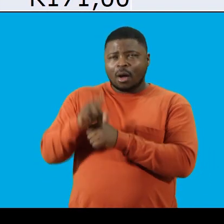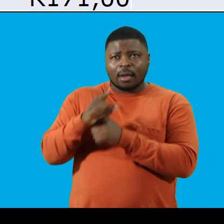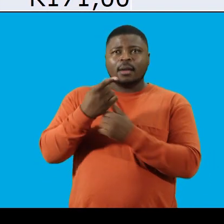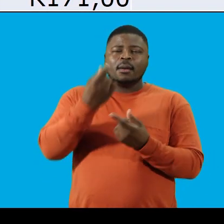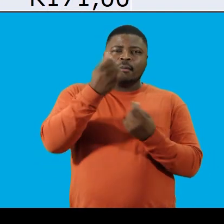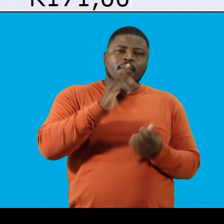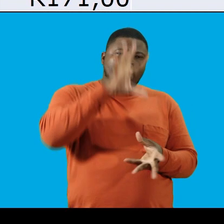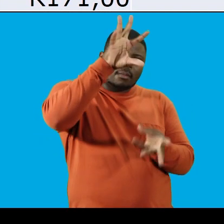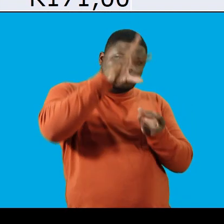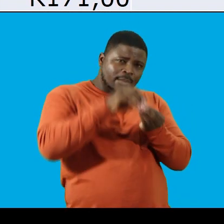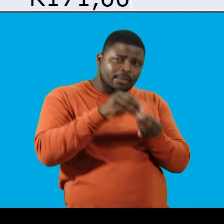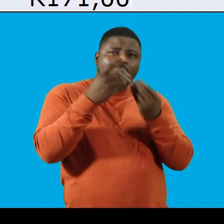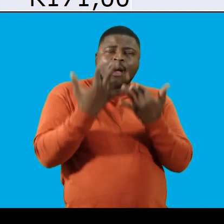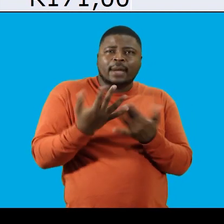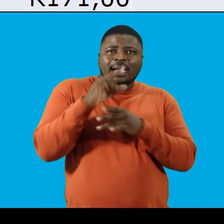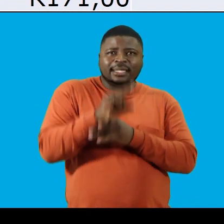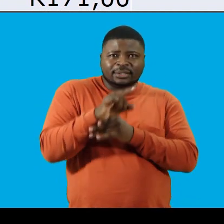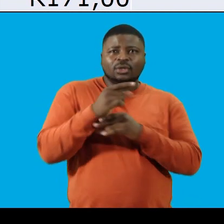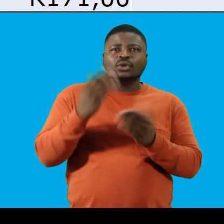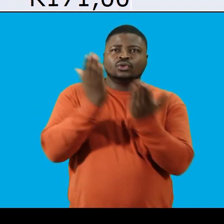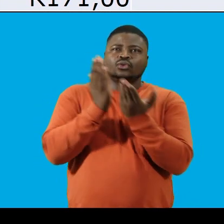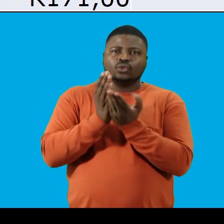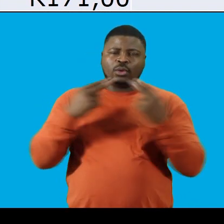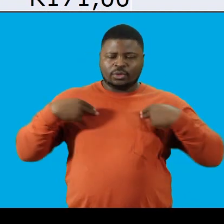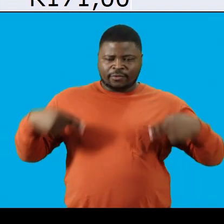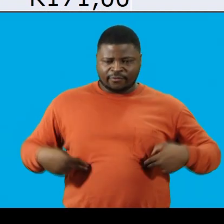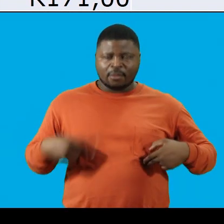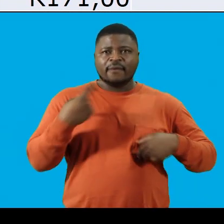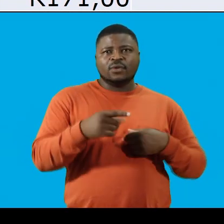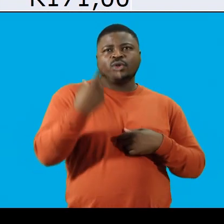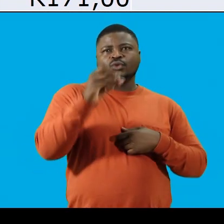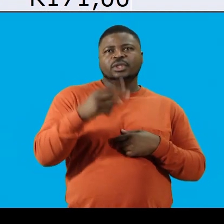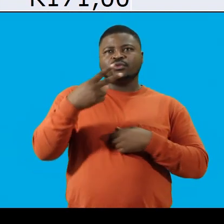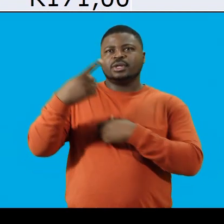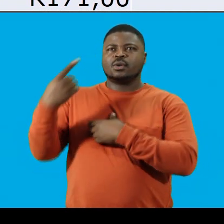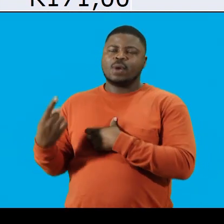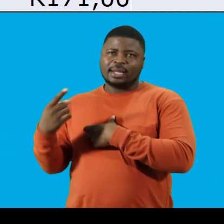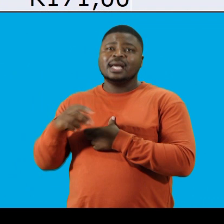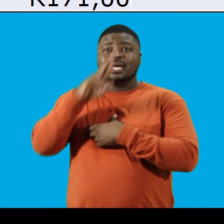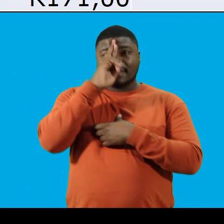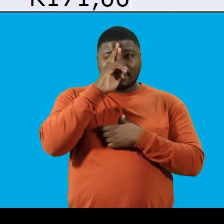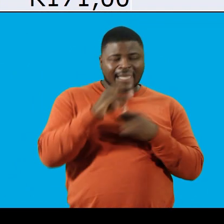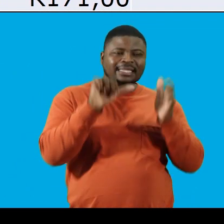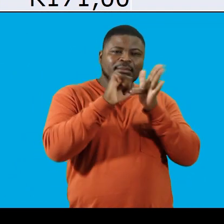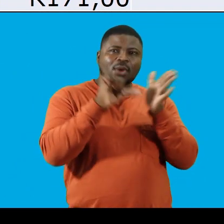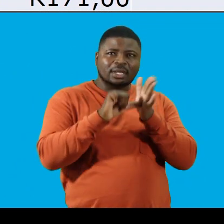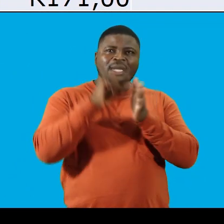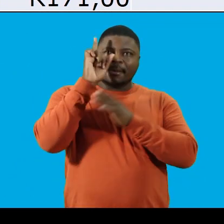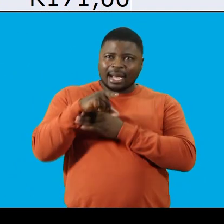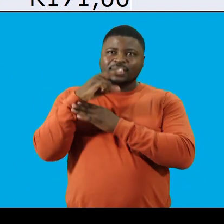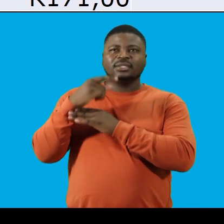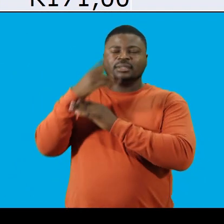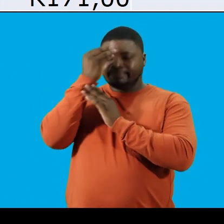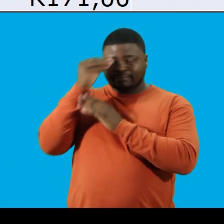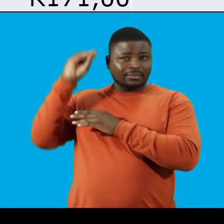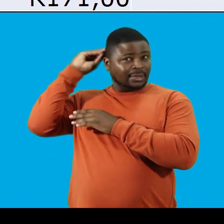school sports uniform in 2021. Remember, it's very important, again, they give us 2 years.